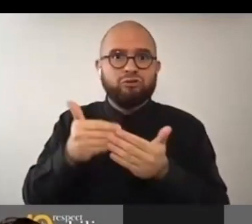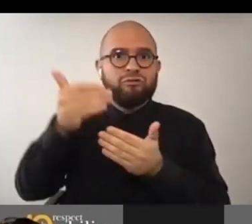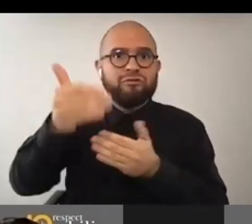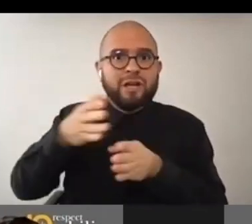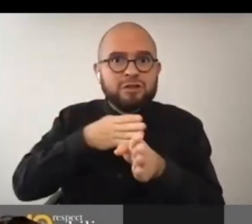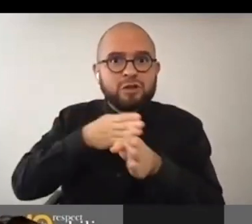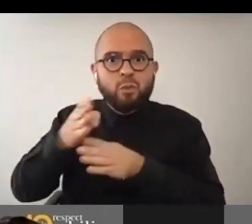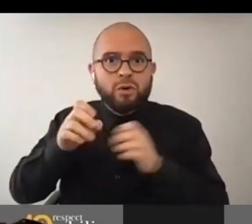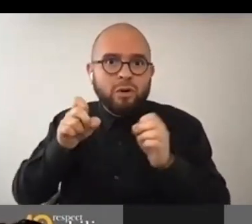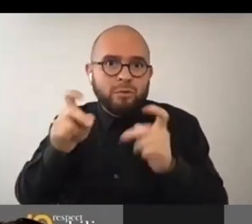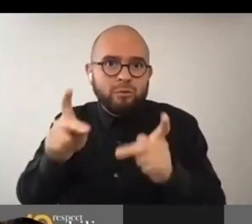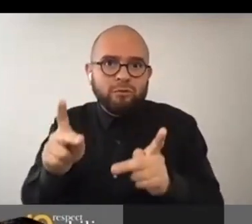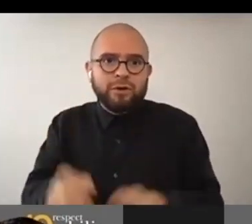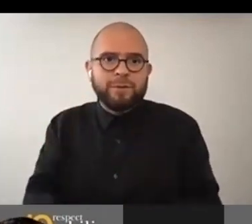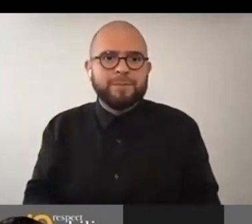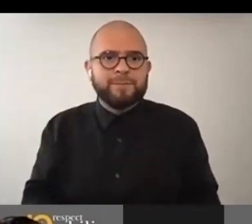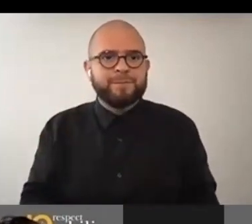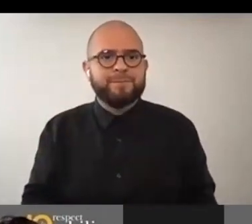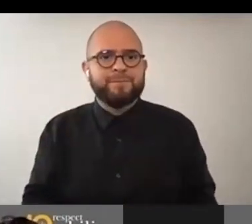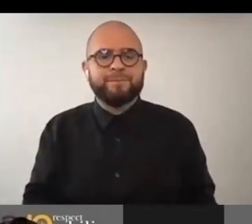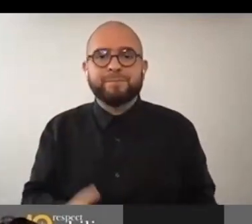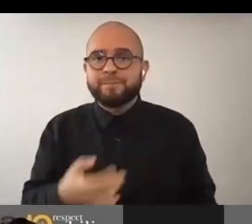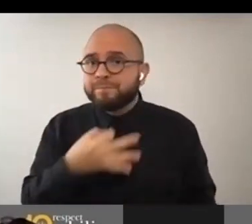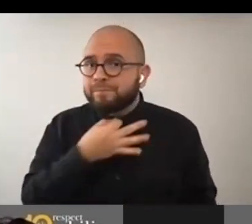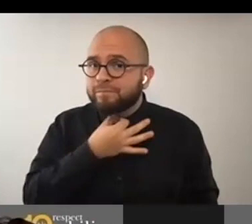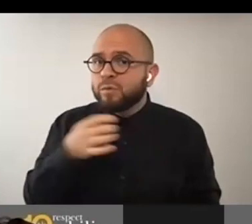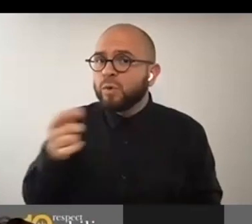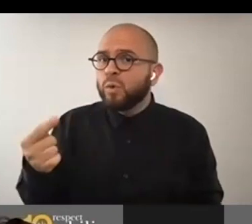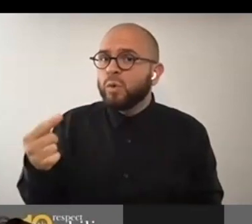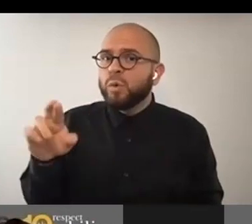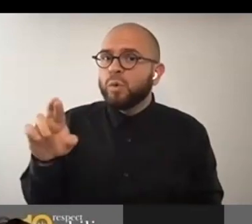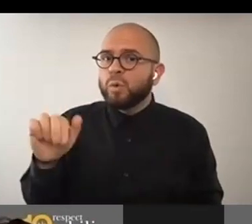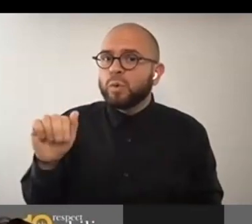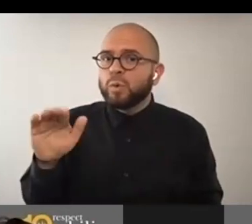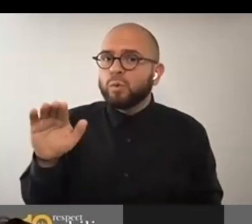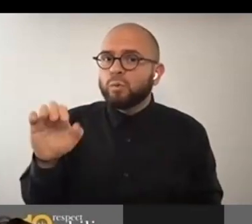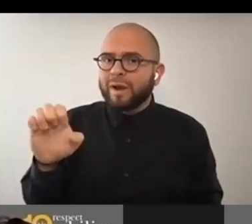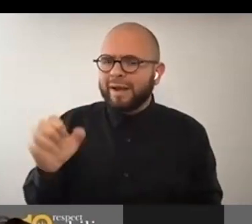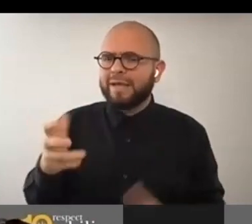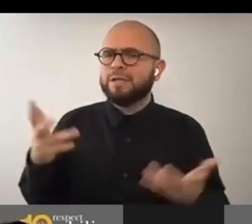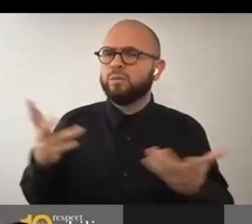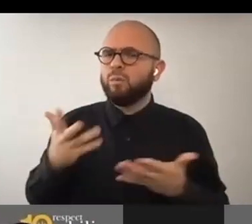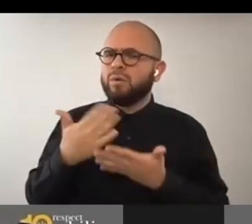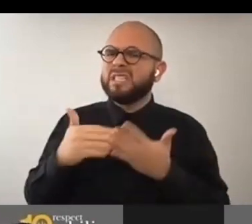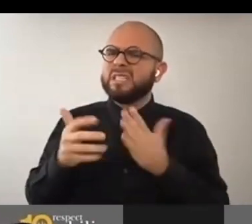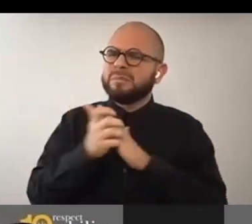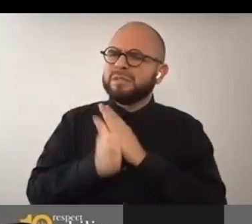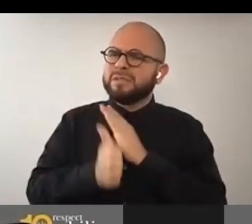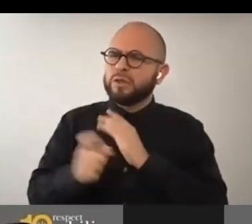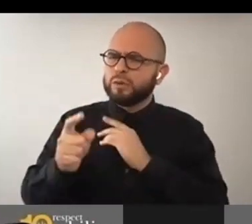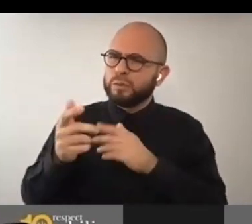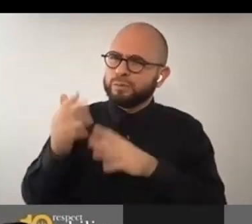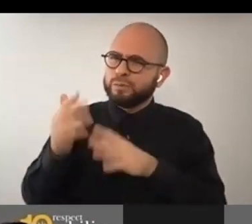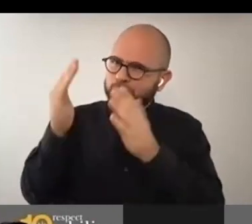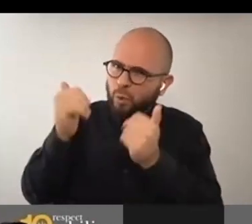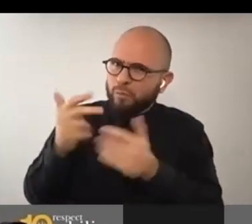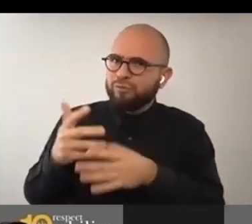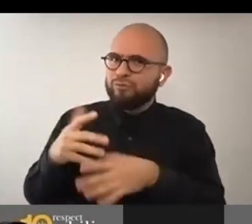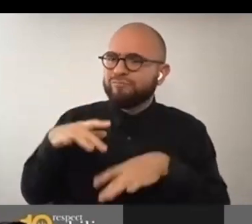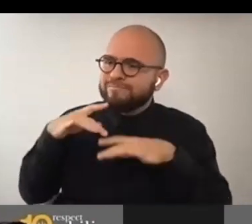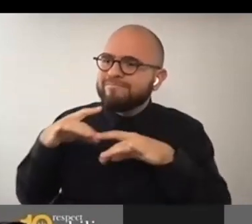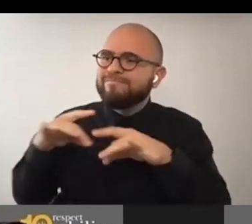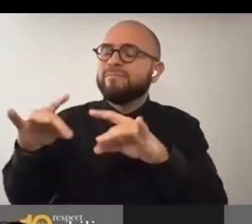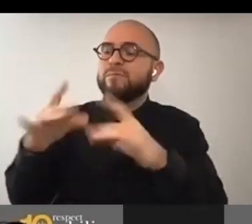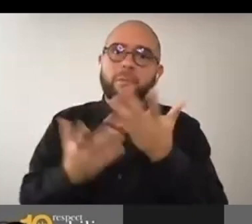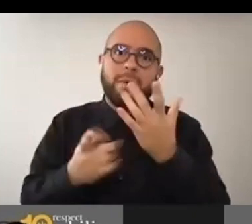be. Grace, how about you? What are some skills that you're hoping to gain during this fellowship? Or maybe there are some skills that you've already started working on